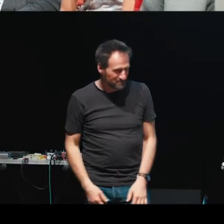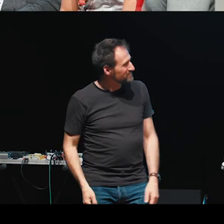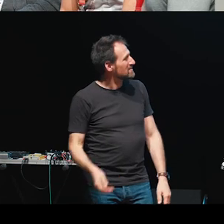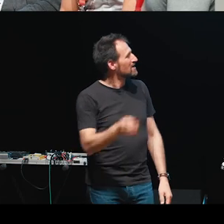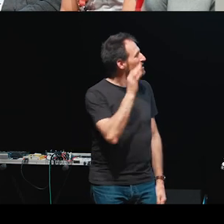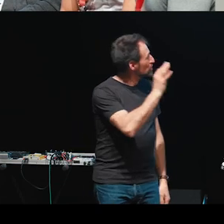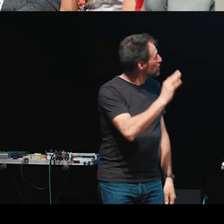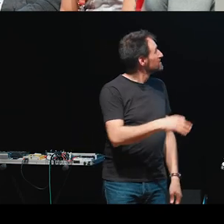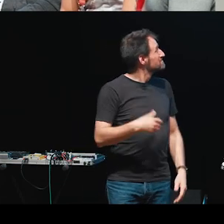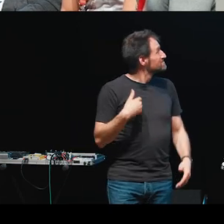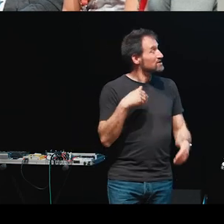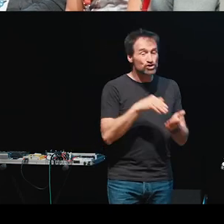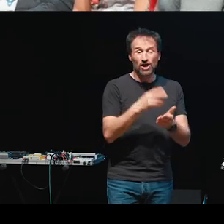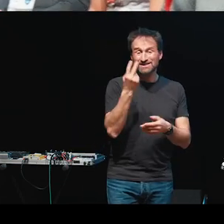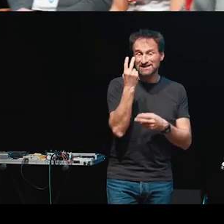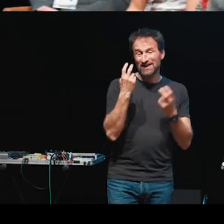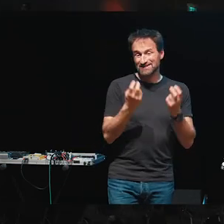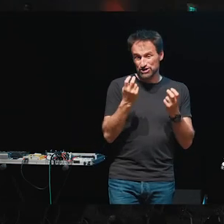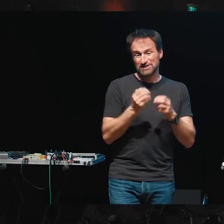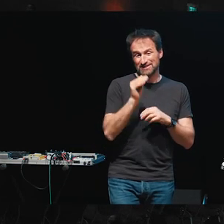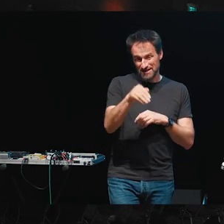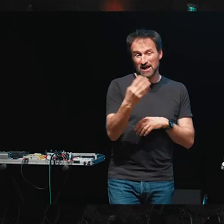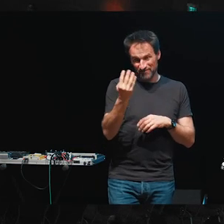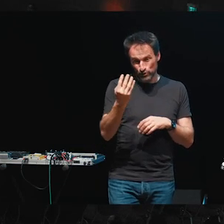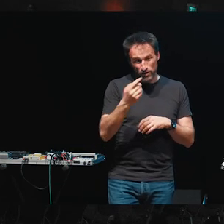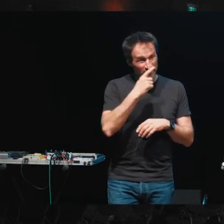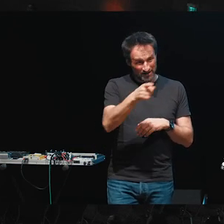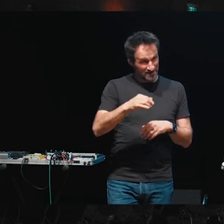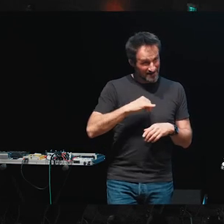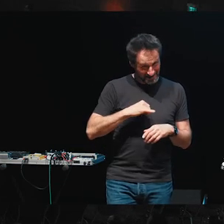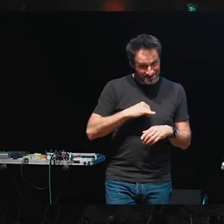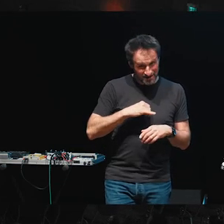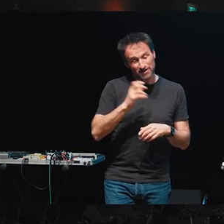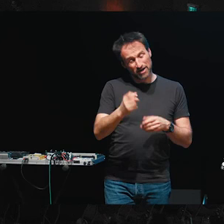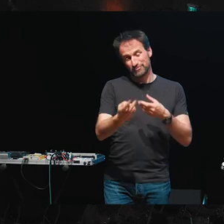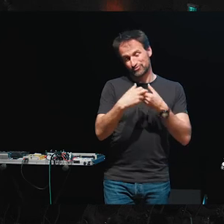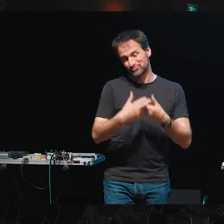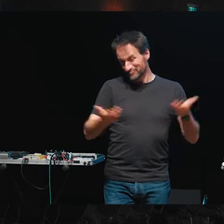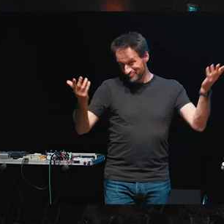4 o'clock. So if you're now interested in a deep track, feel free. If not, I thank you, everybody.